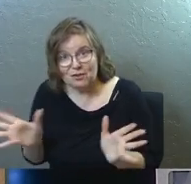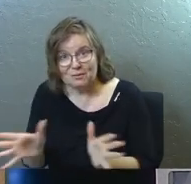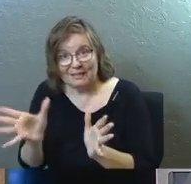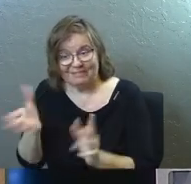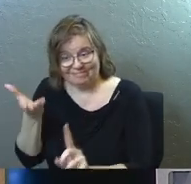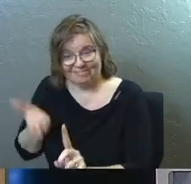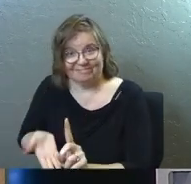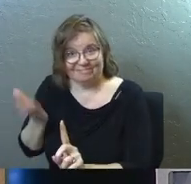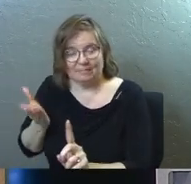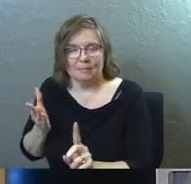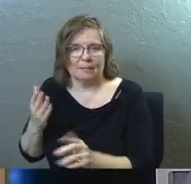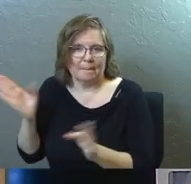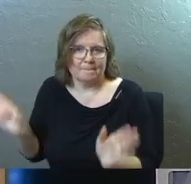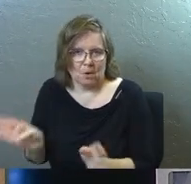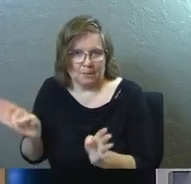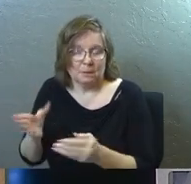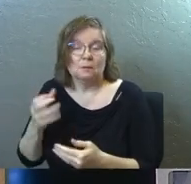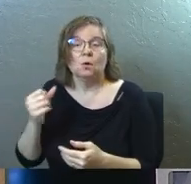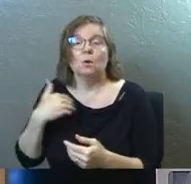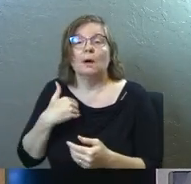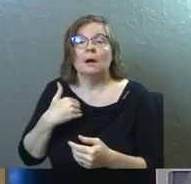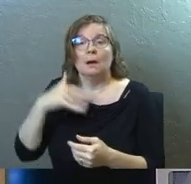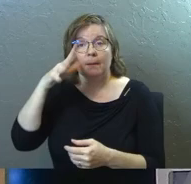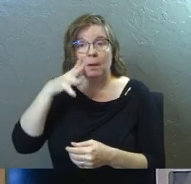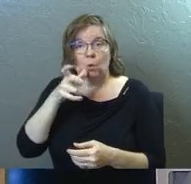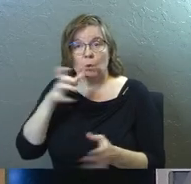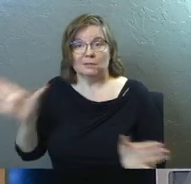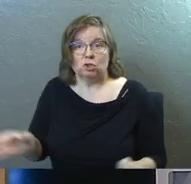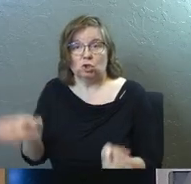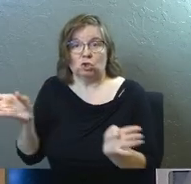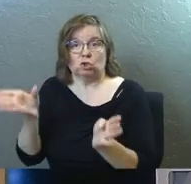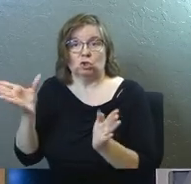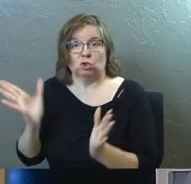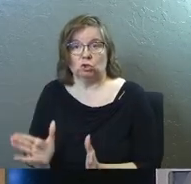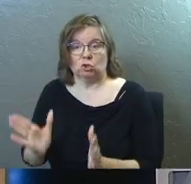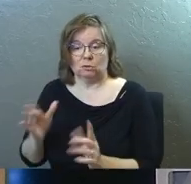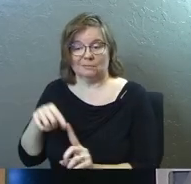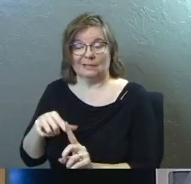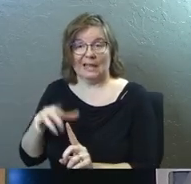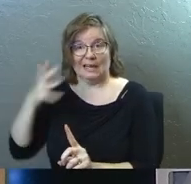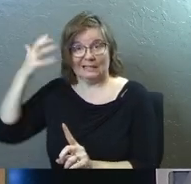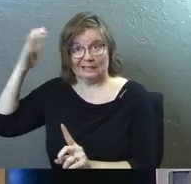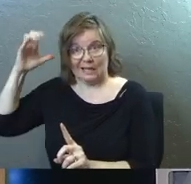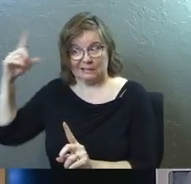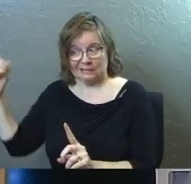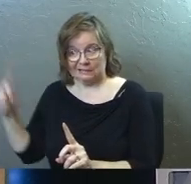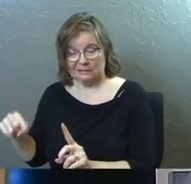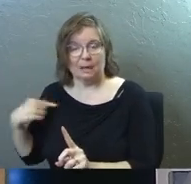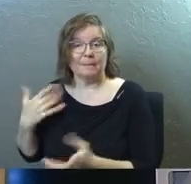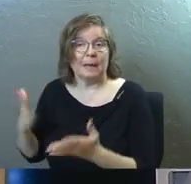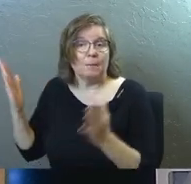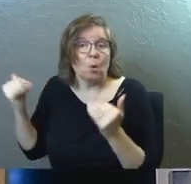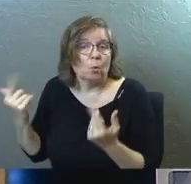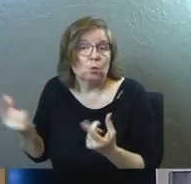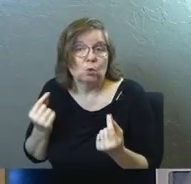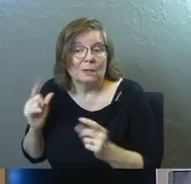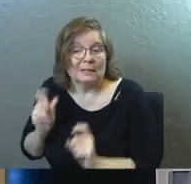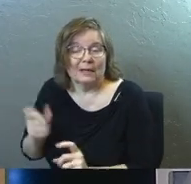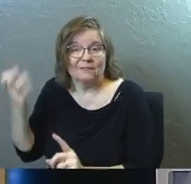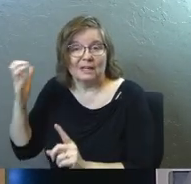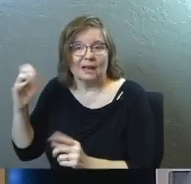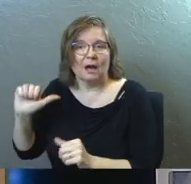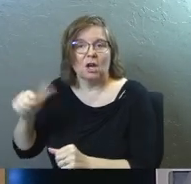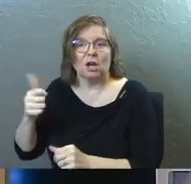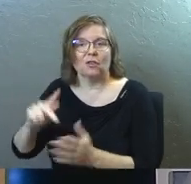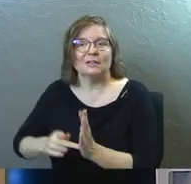encouragement, right? So you got this guy who's an encourager, and you've got this guy who, this is his cousin. And so maybe what he's hoping to do is just give his